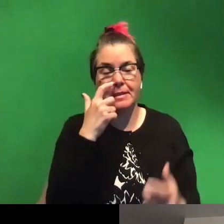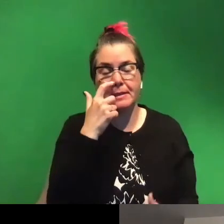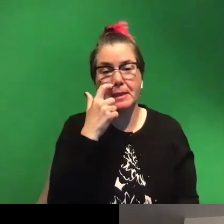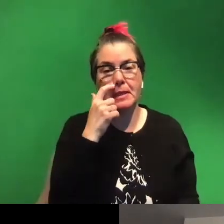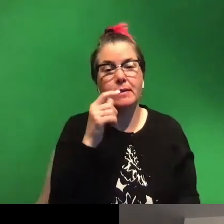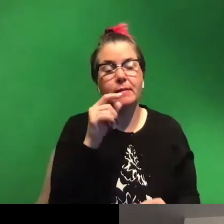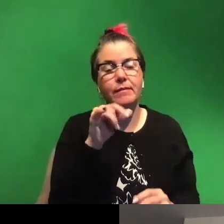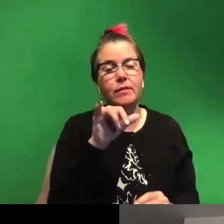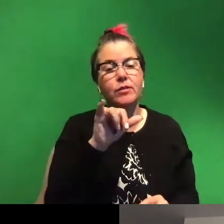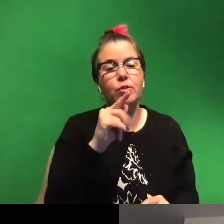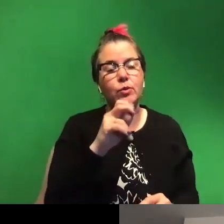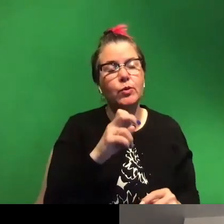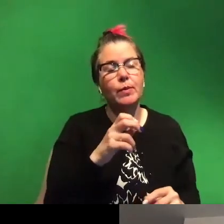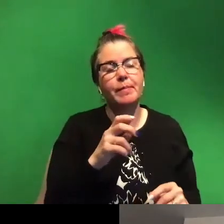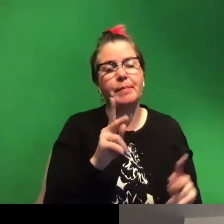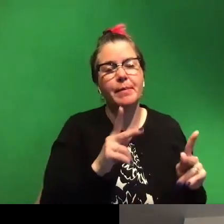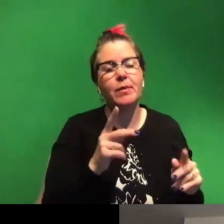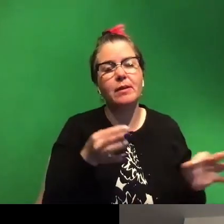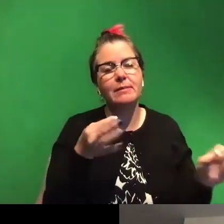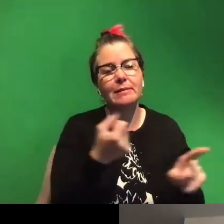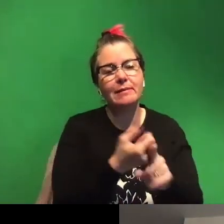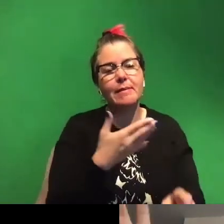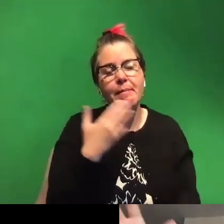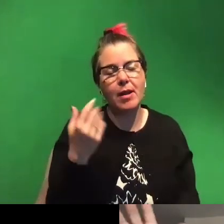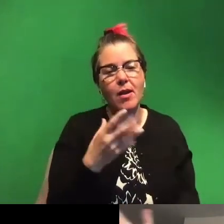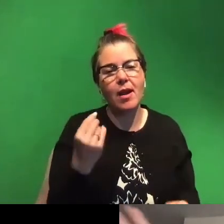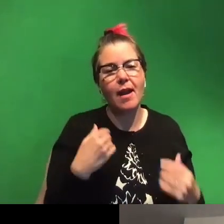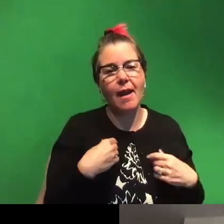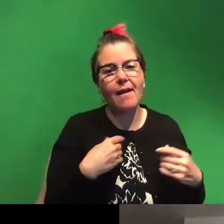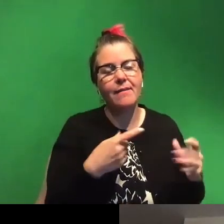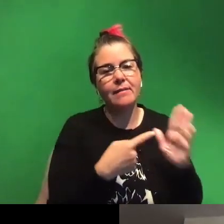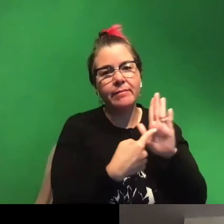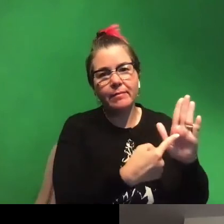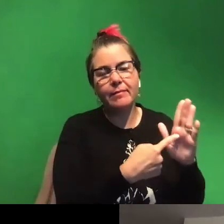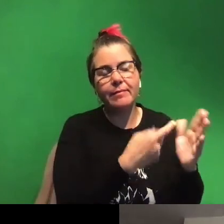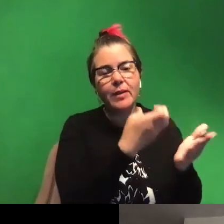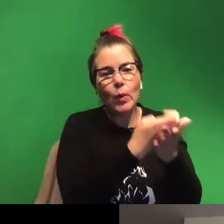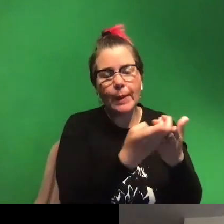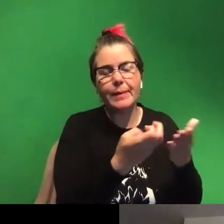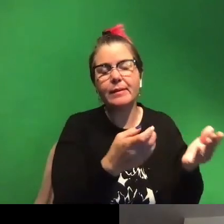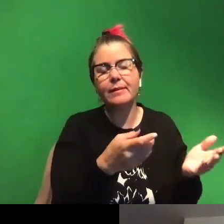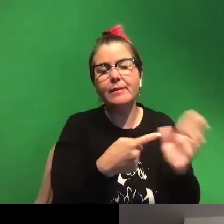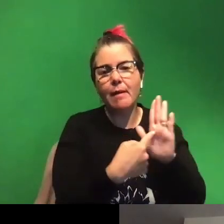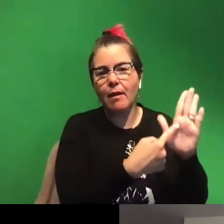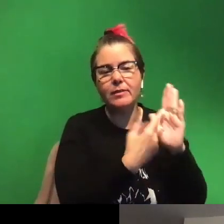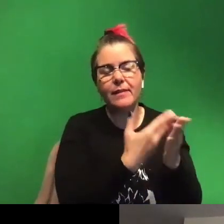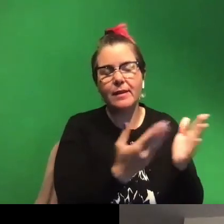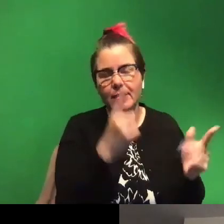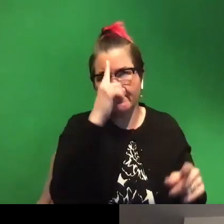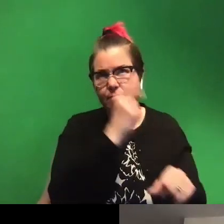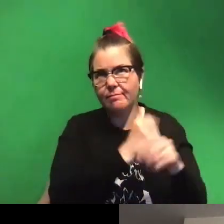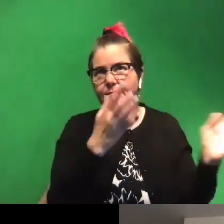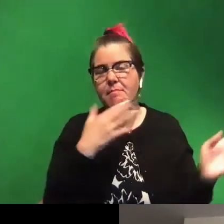YouTubers that would explain it by better than myself, and they also have like, you know, the equipment Model to stuff, visualize it.